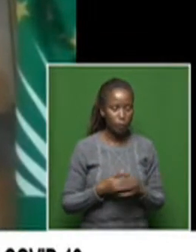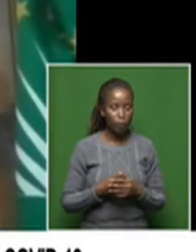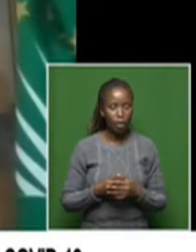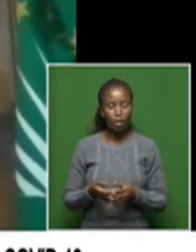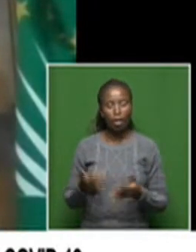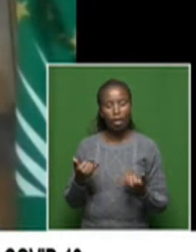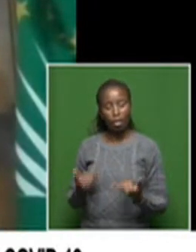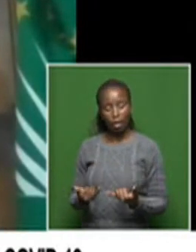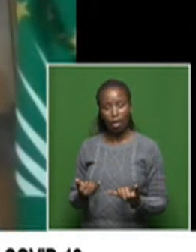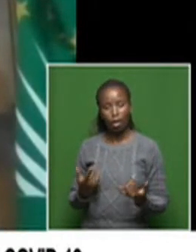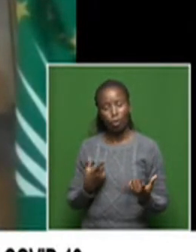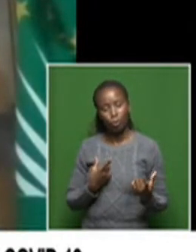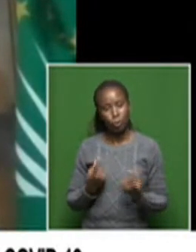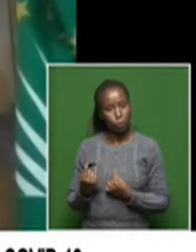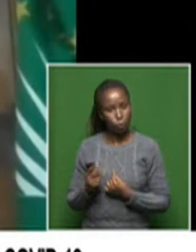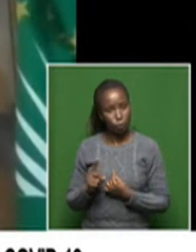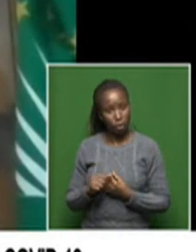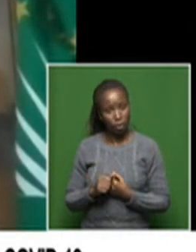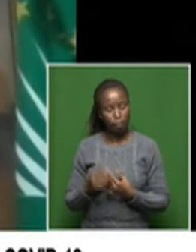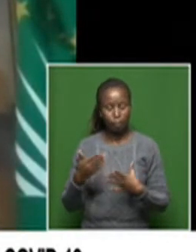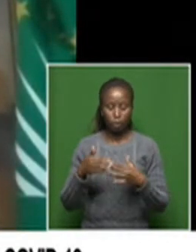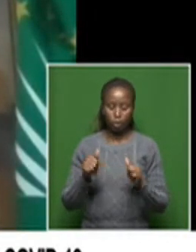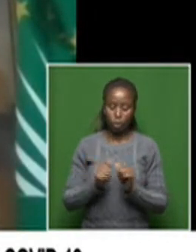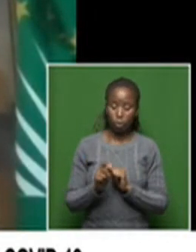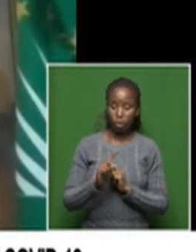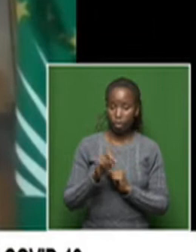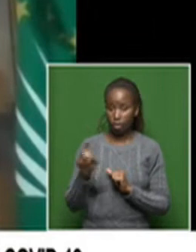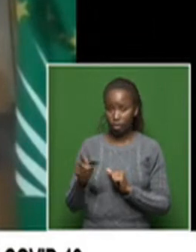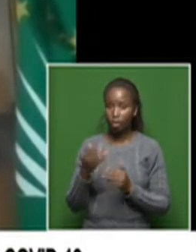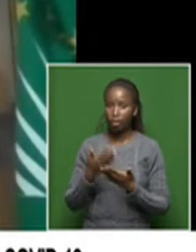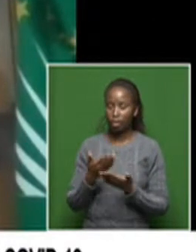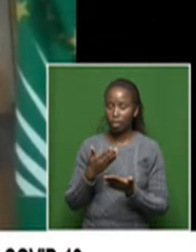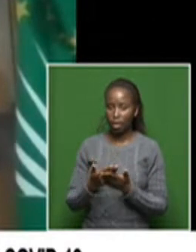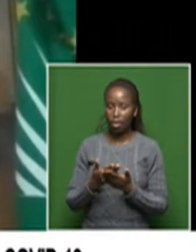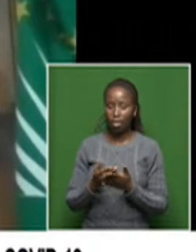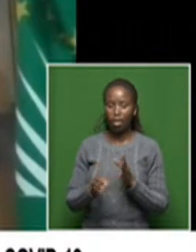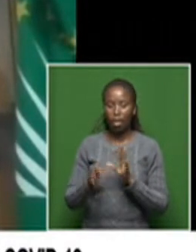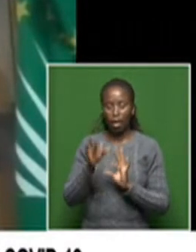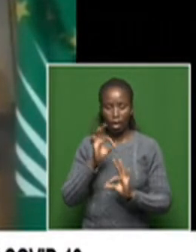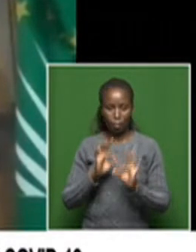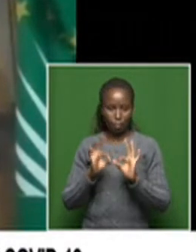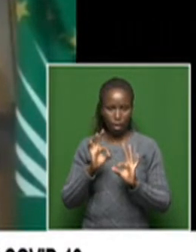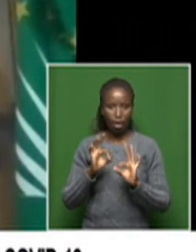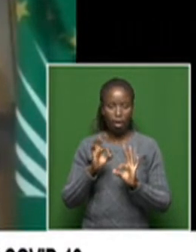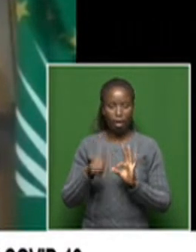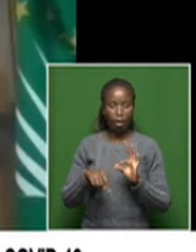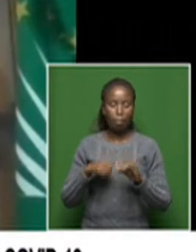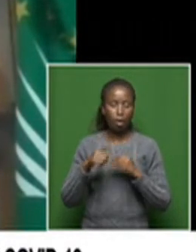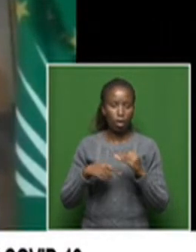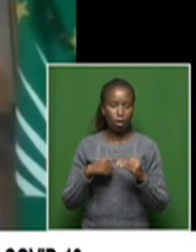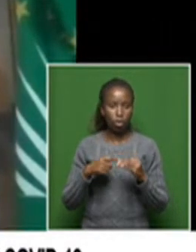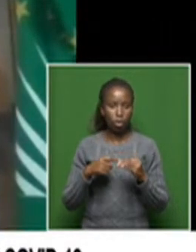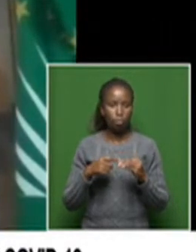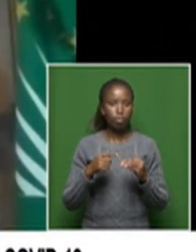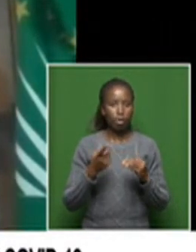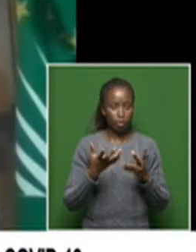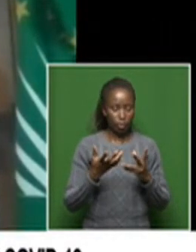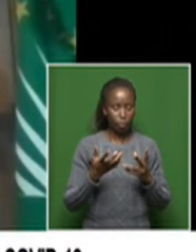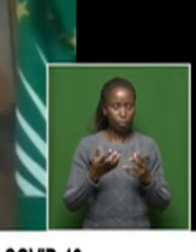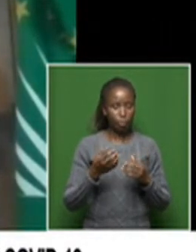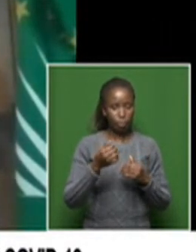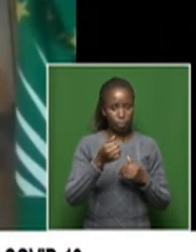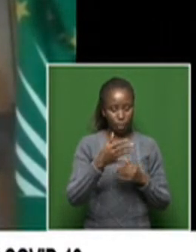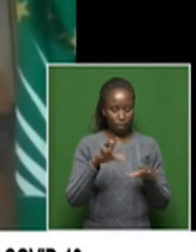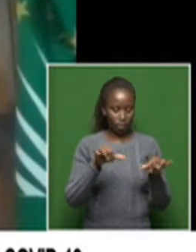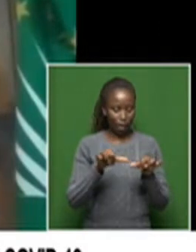doing, colleagues will be able to take us in terms of the piloted size. We have previously talked, even you